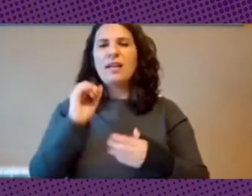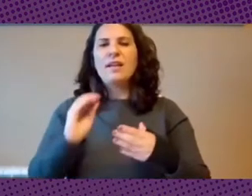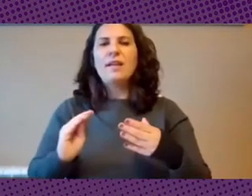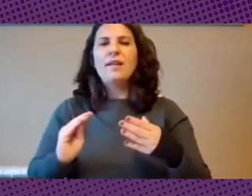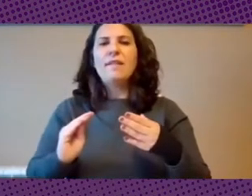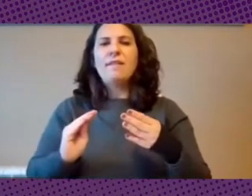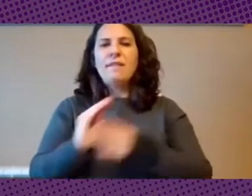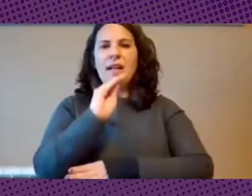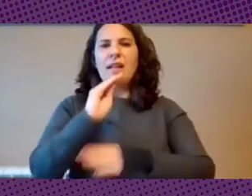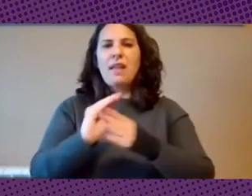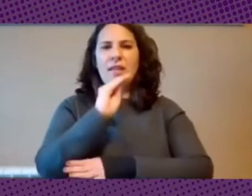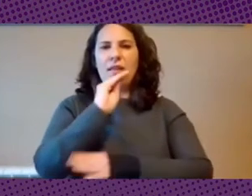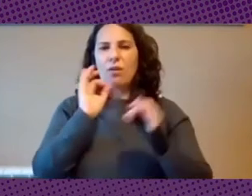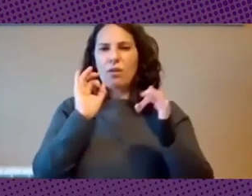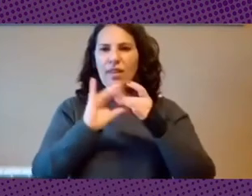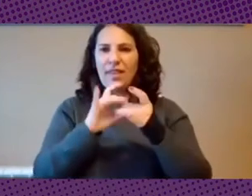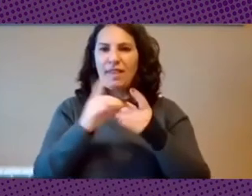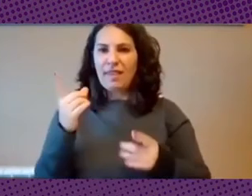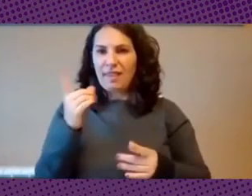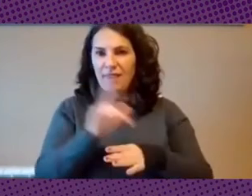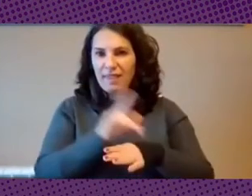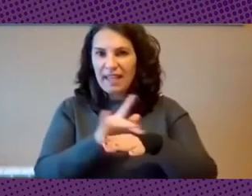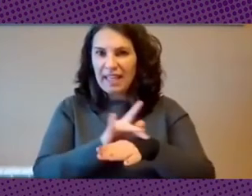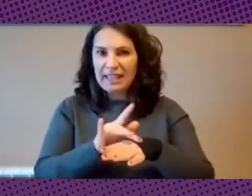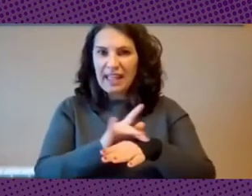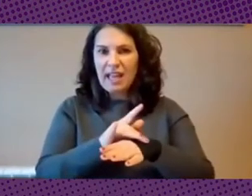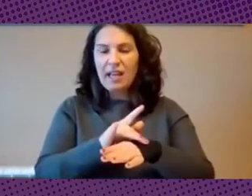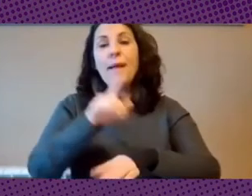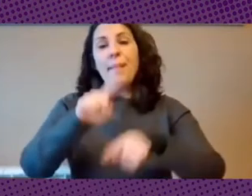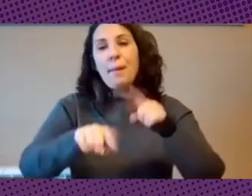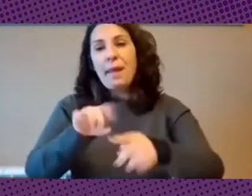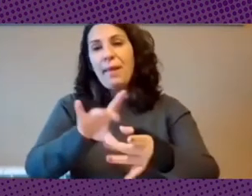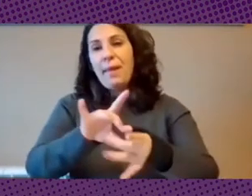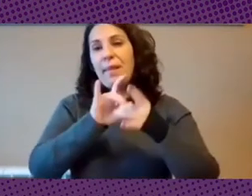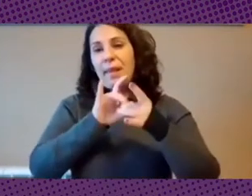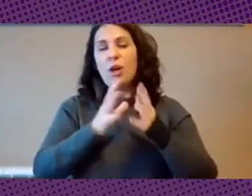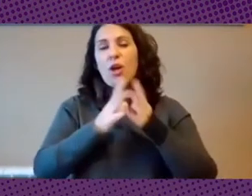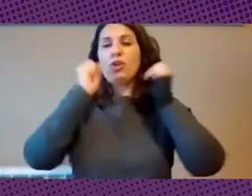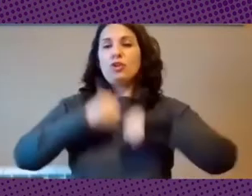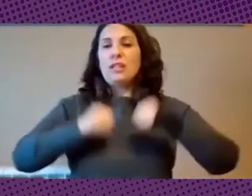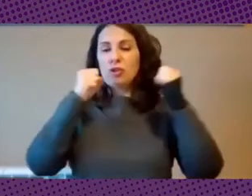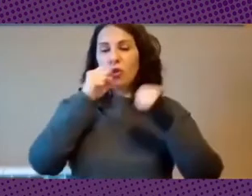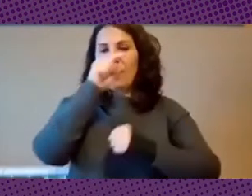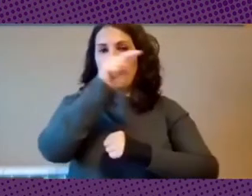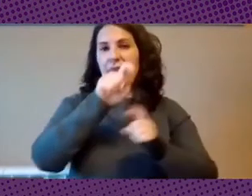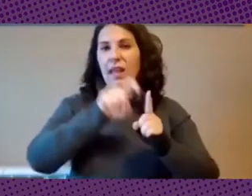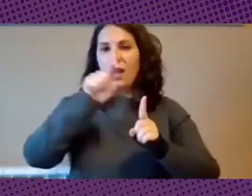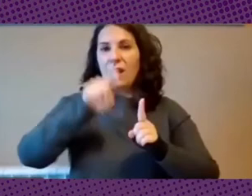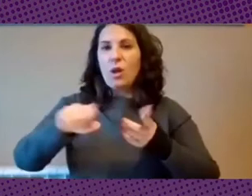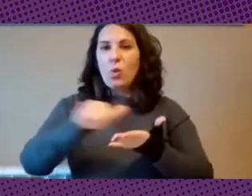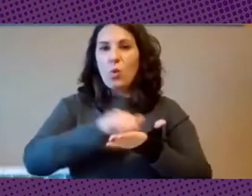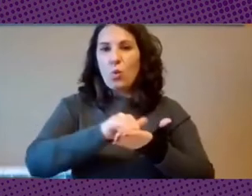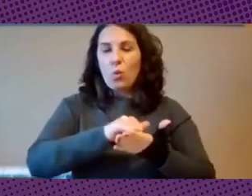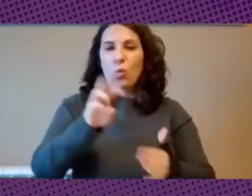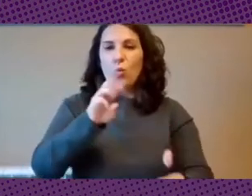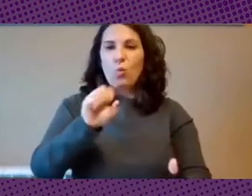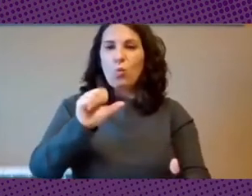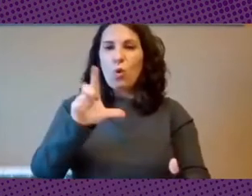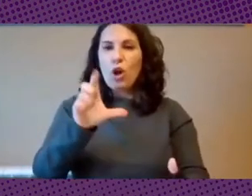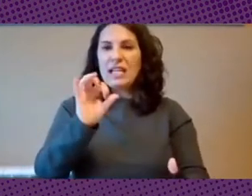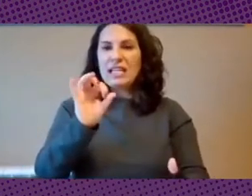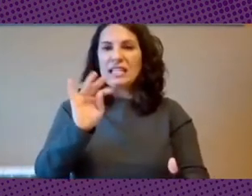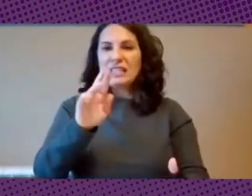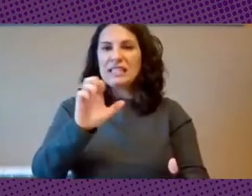push for creating development asset classes out of public services. The logic here is that all data is credit